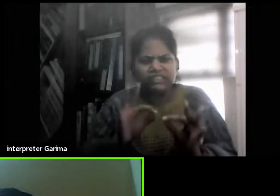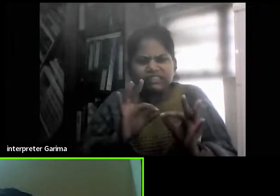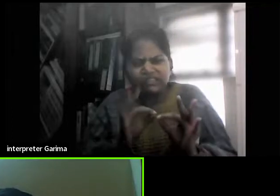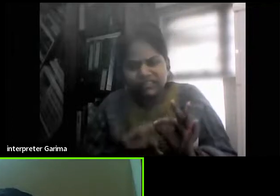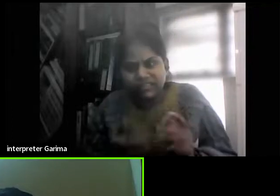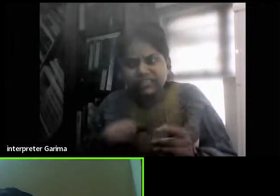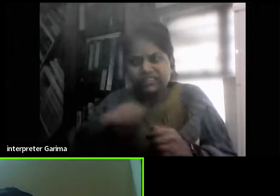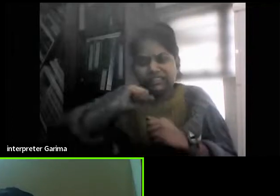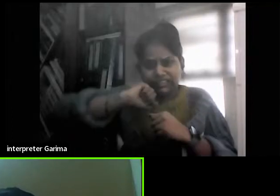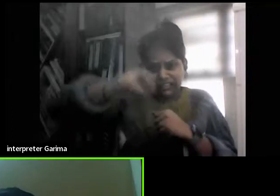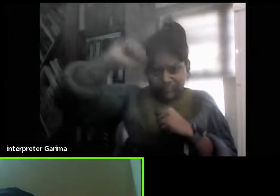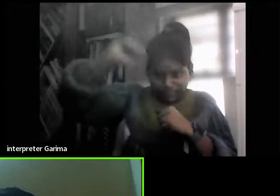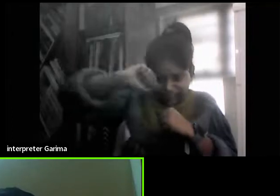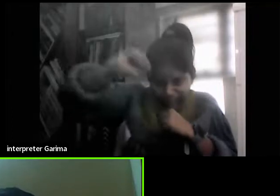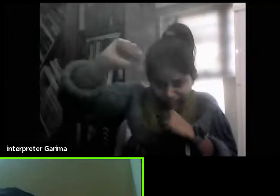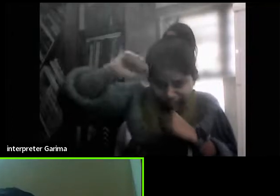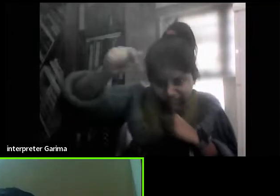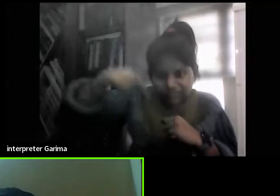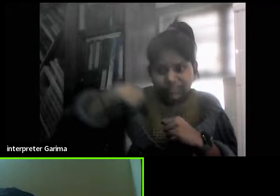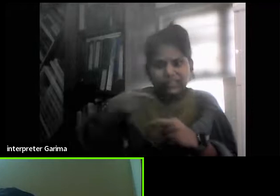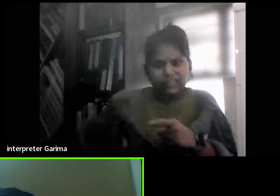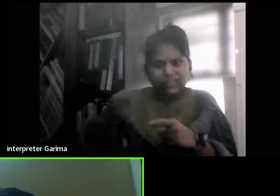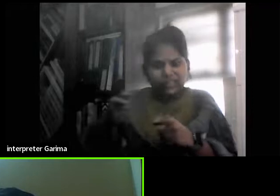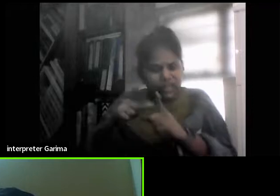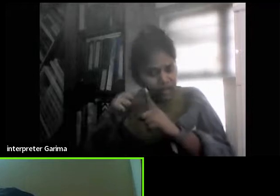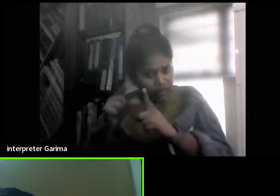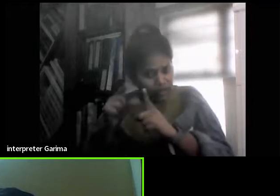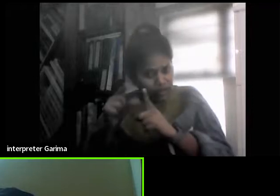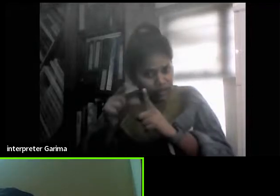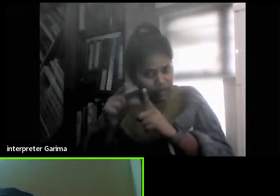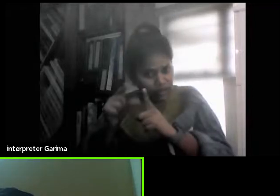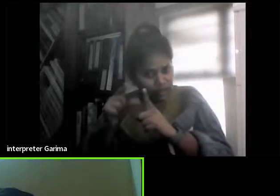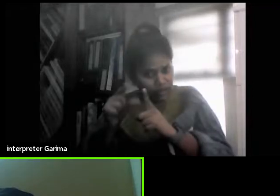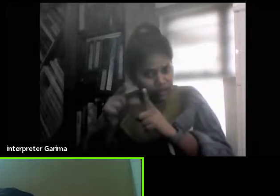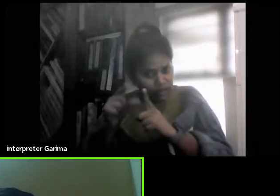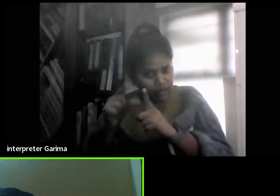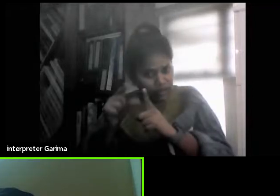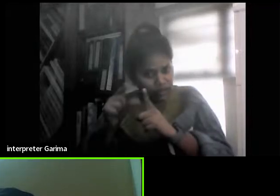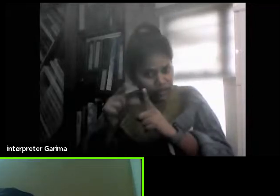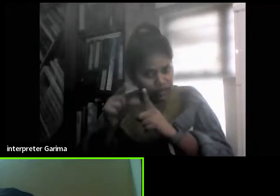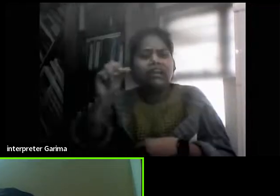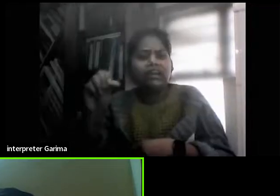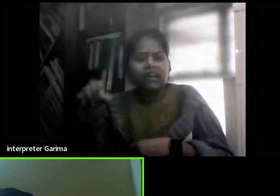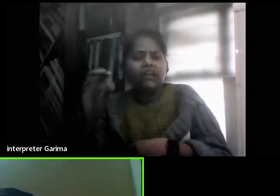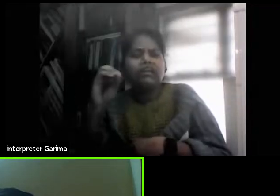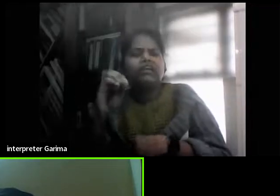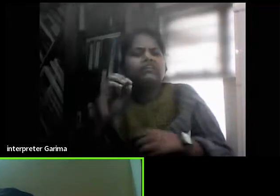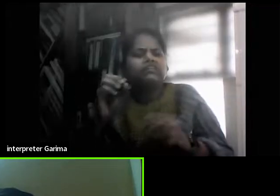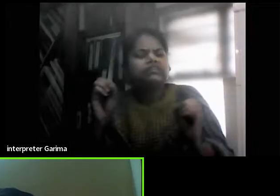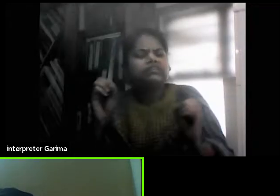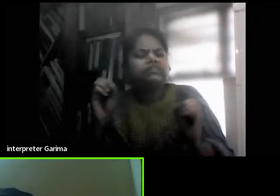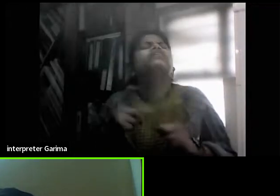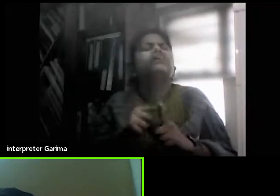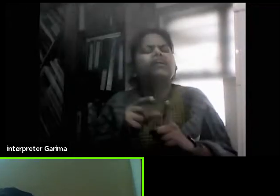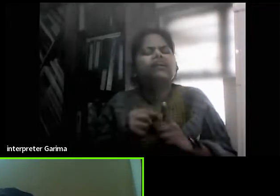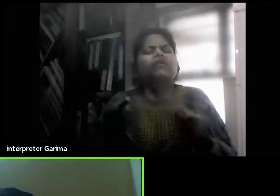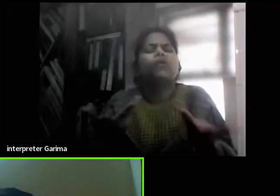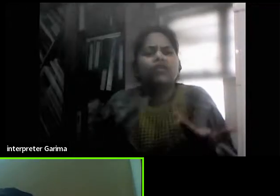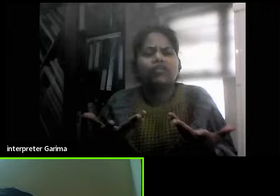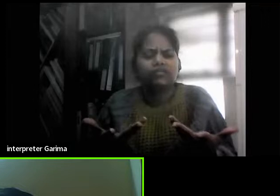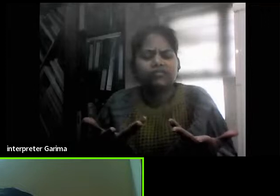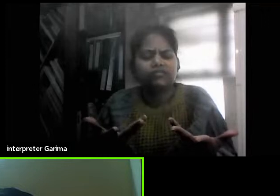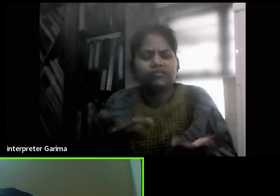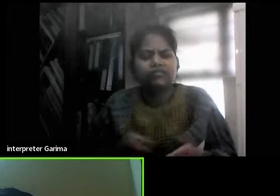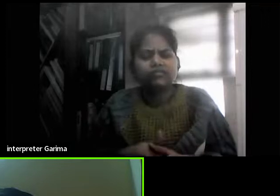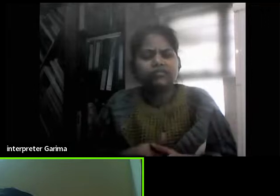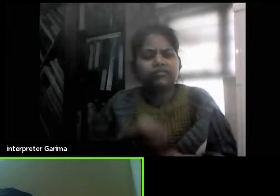since 1980. That is, to start the hunger strike. Then they will actually block the roads. They will